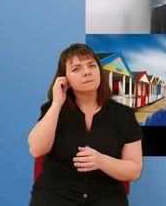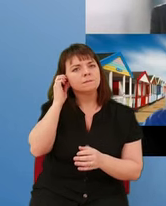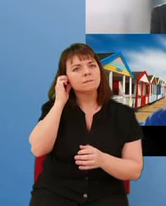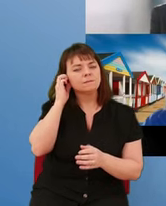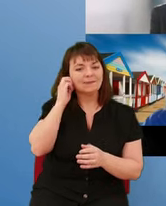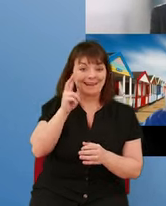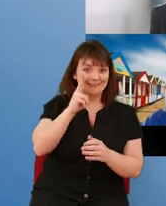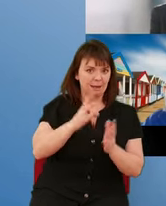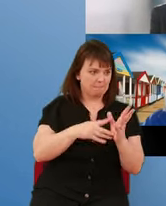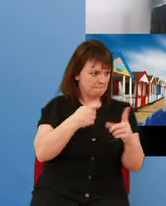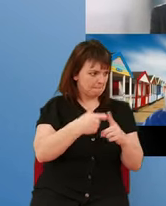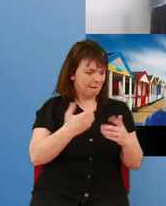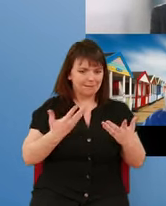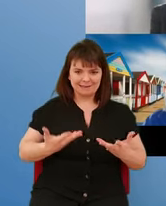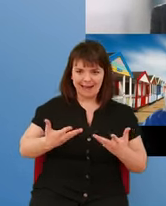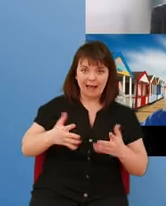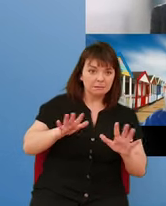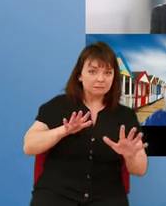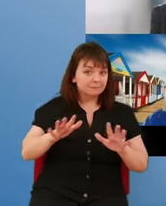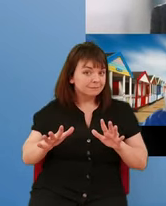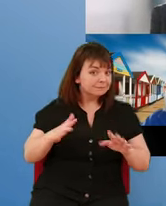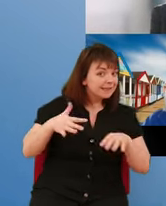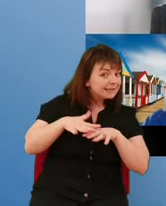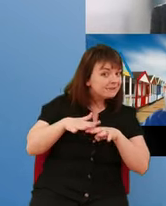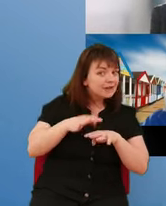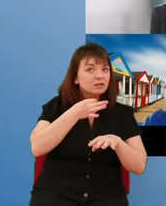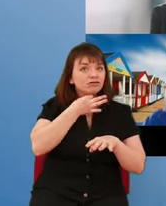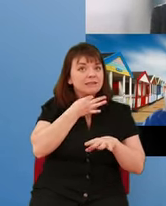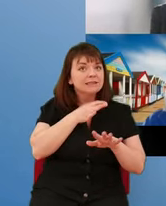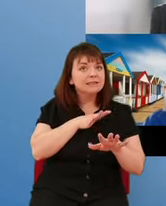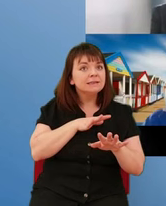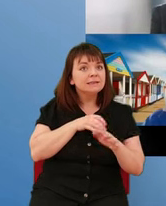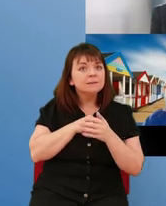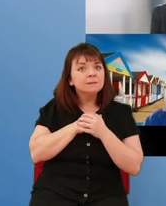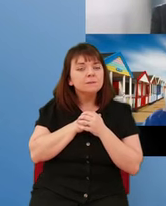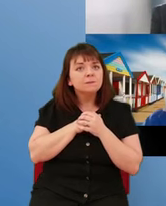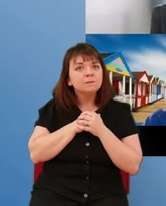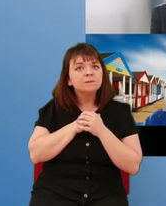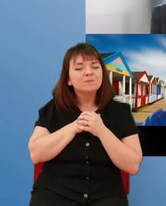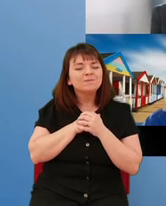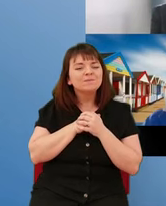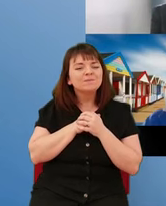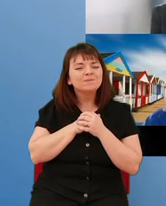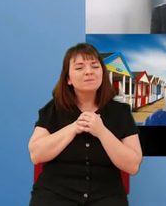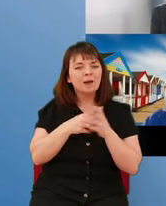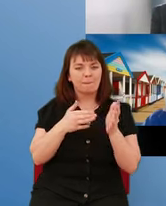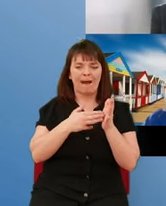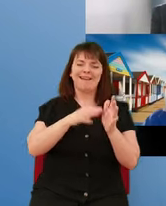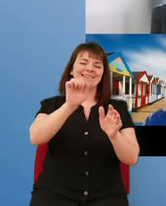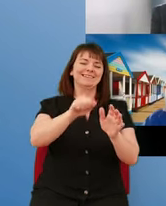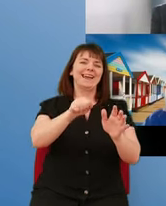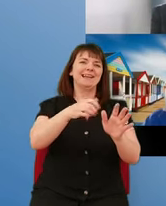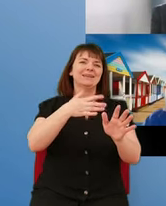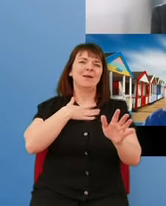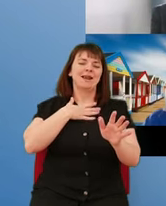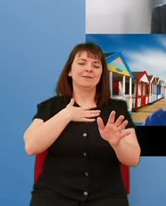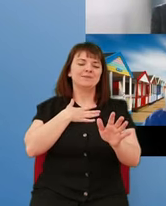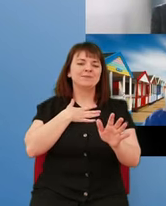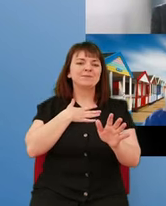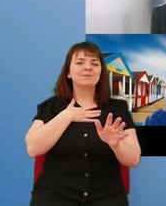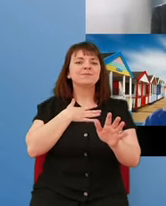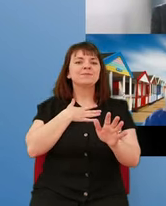Yeah, so thanks, Eddie. And John, if I may come in now. So yes, so we're making good progress with that, with the